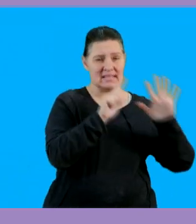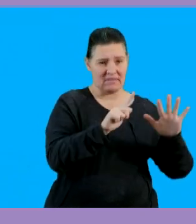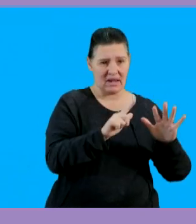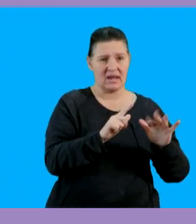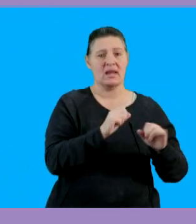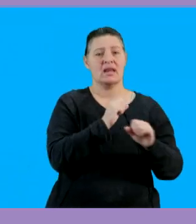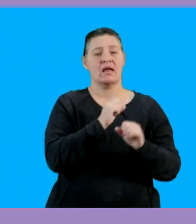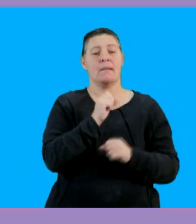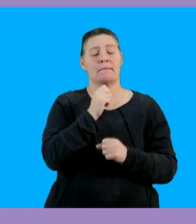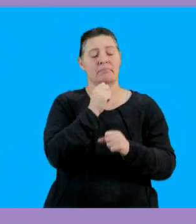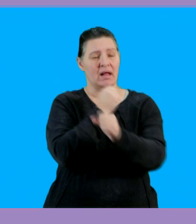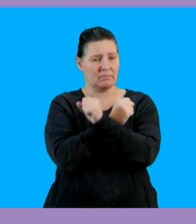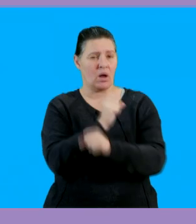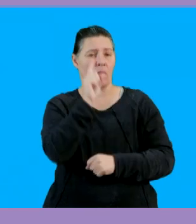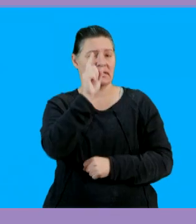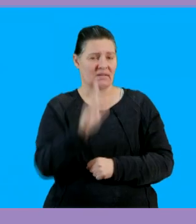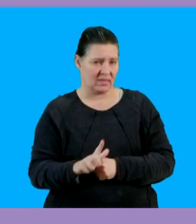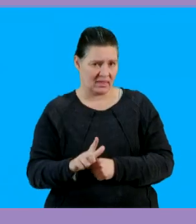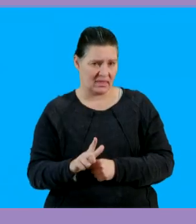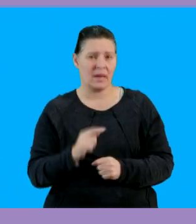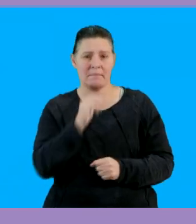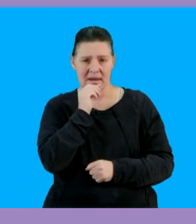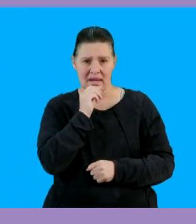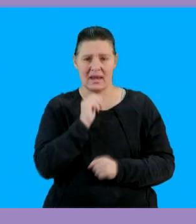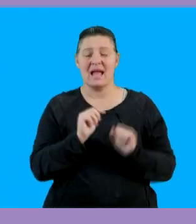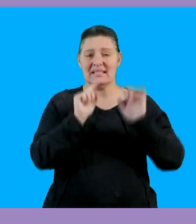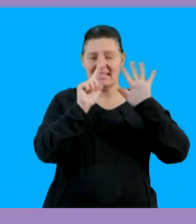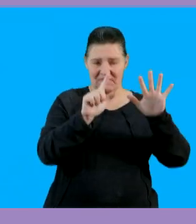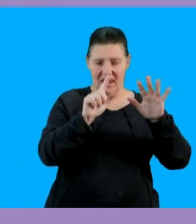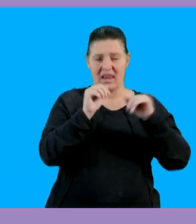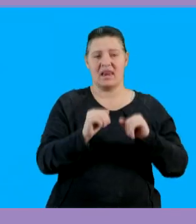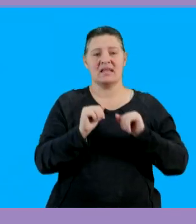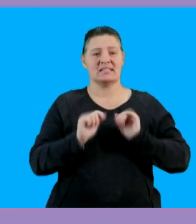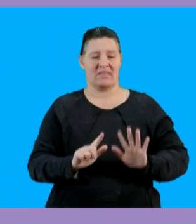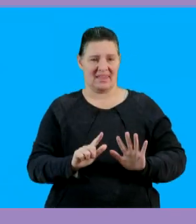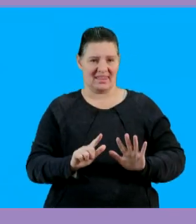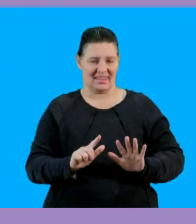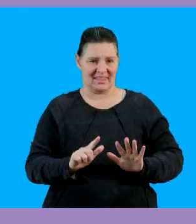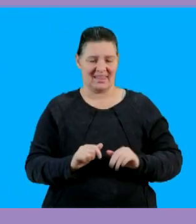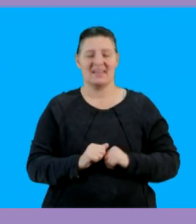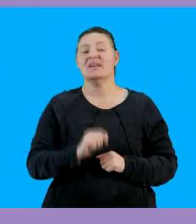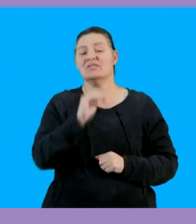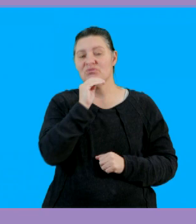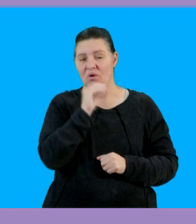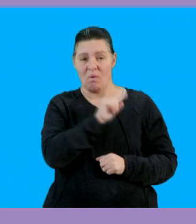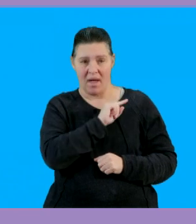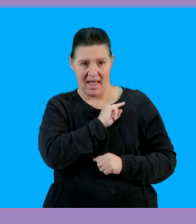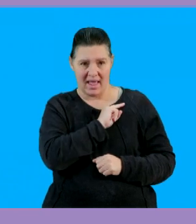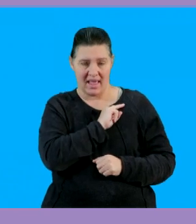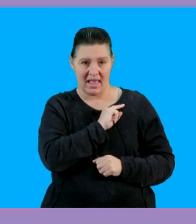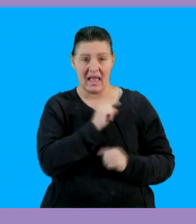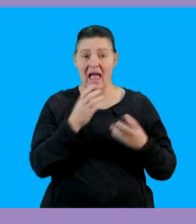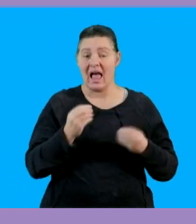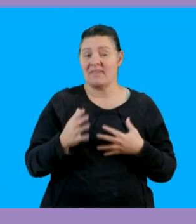7 multiplied by 1/7, that gives us 7/7. And then because this one does